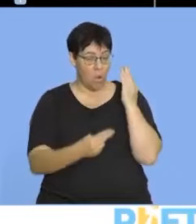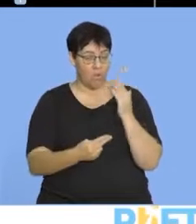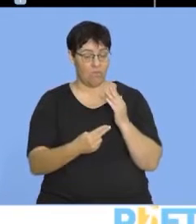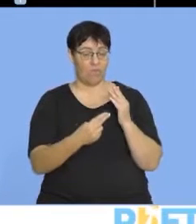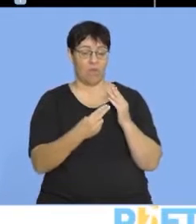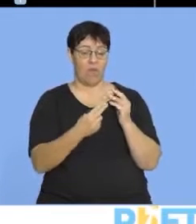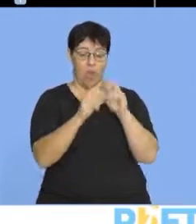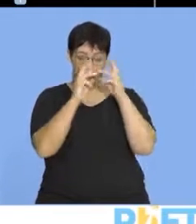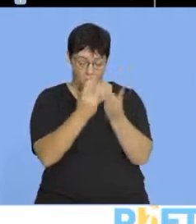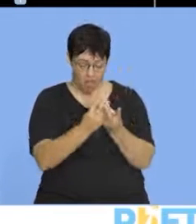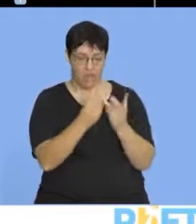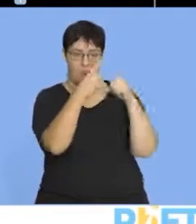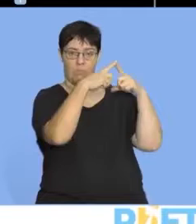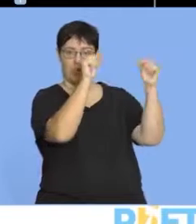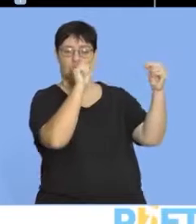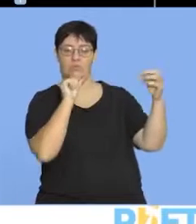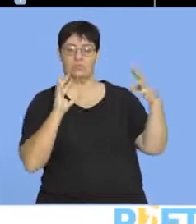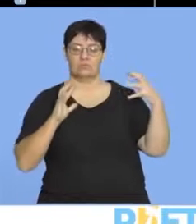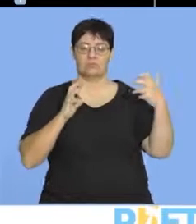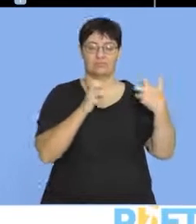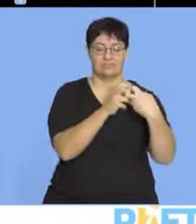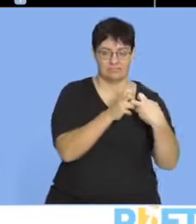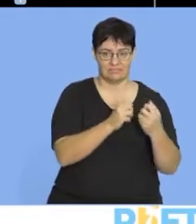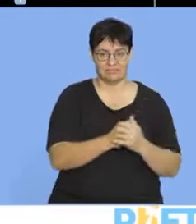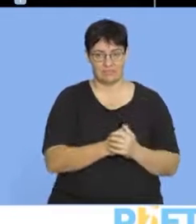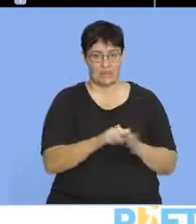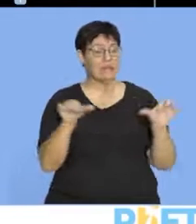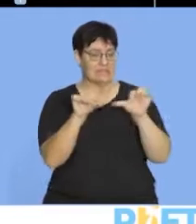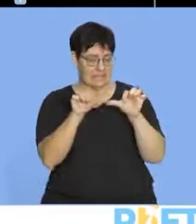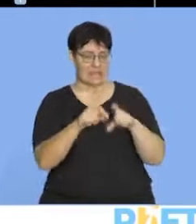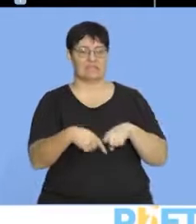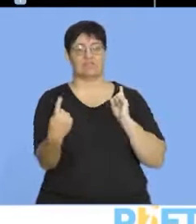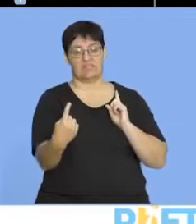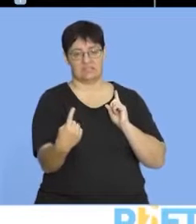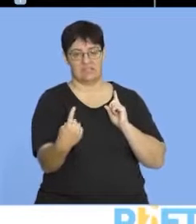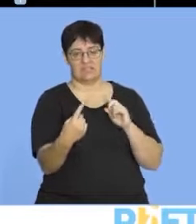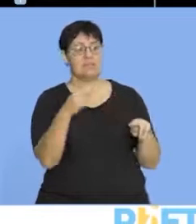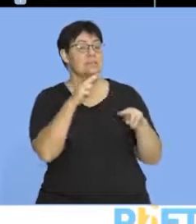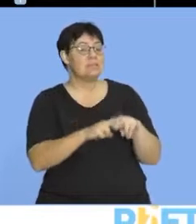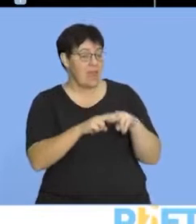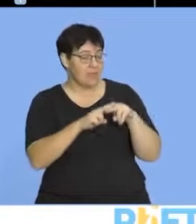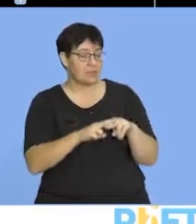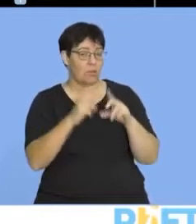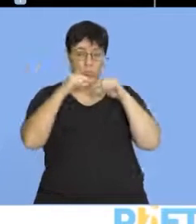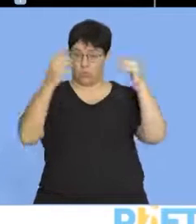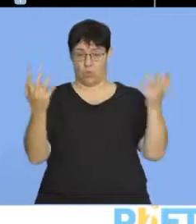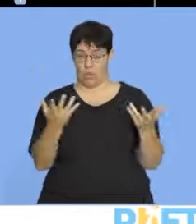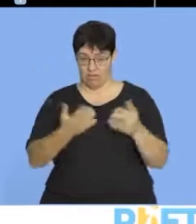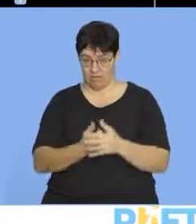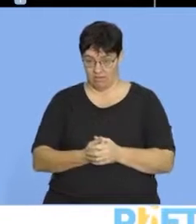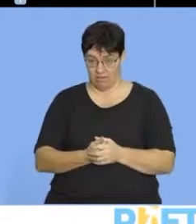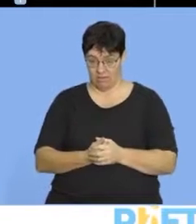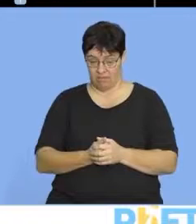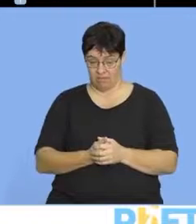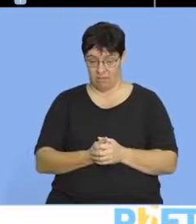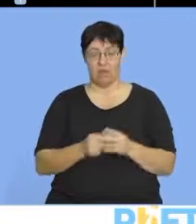Earth. And that attraction changes size depending on where the Moon is. And